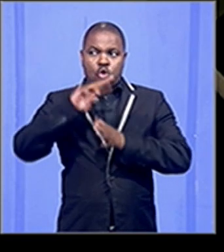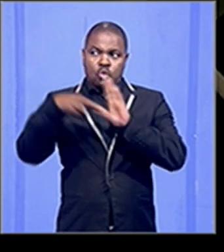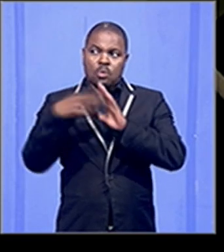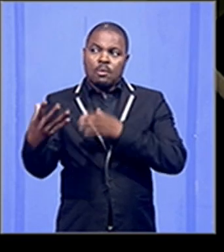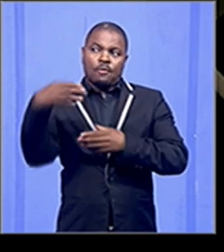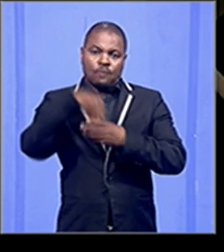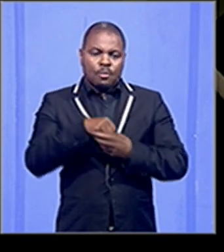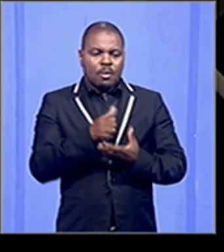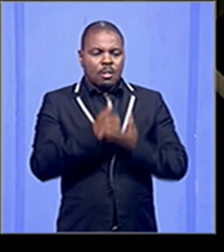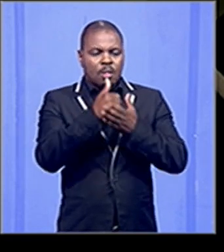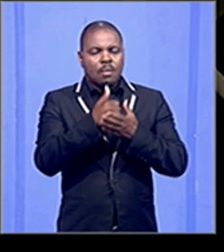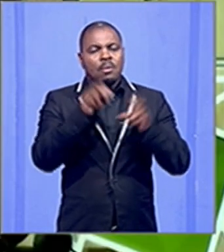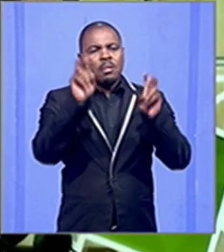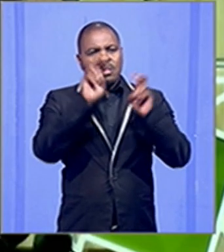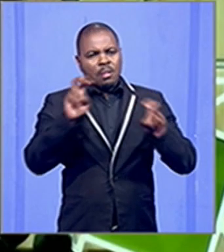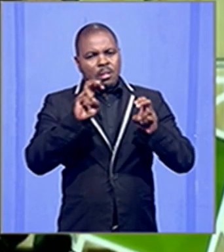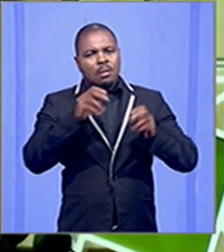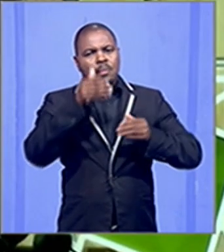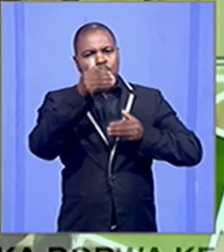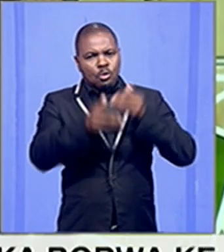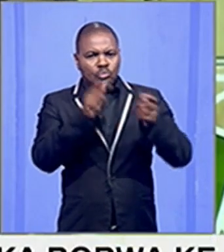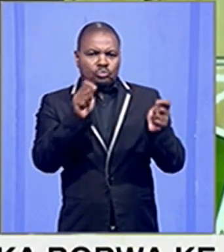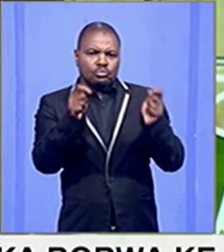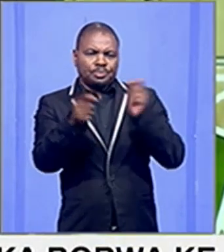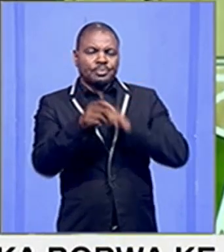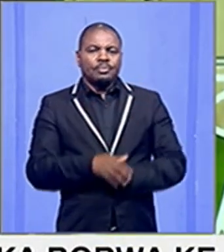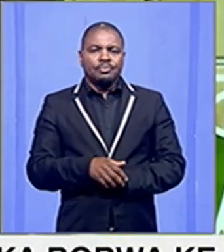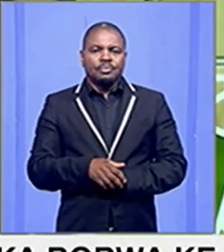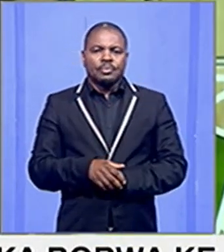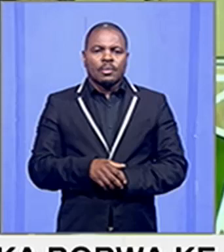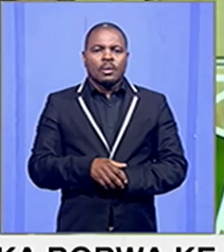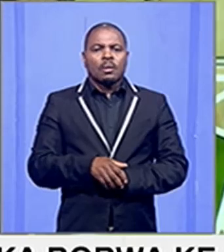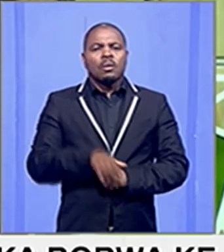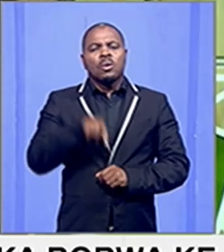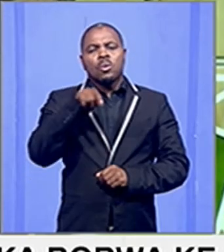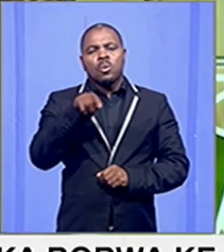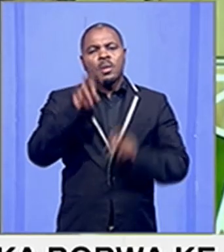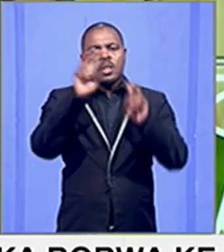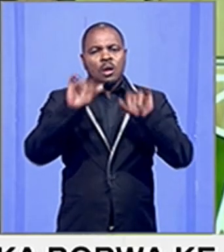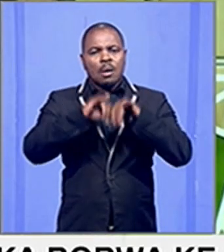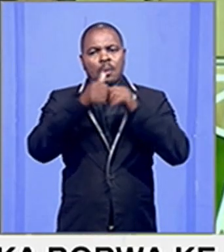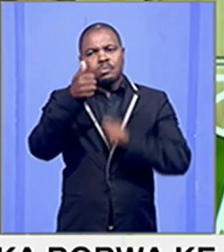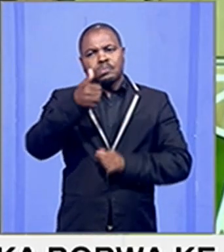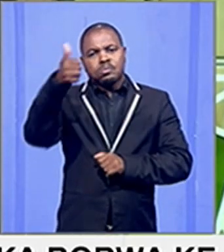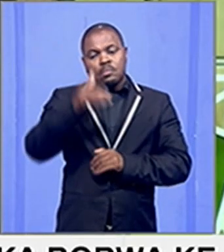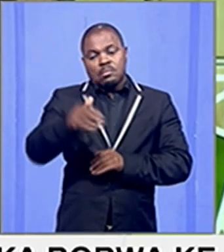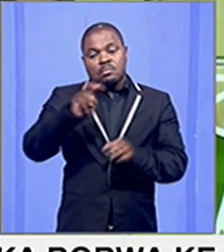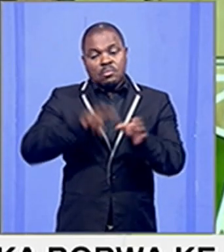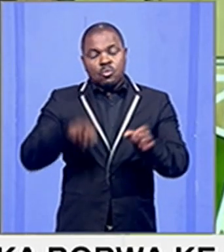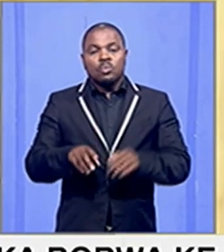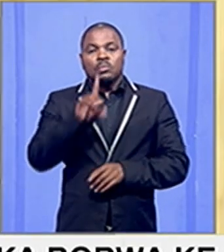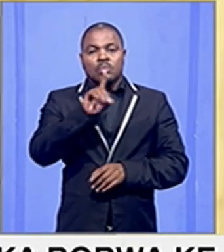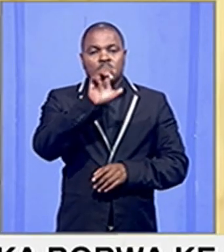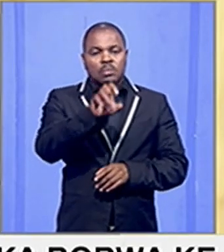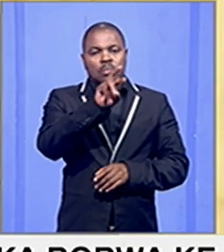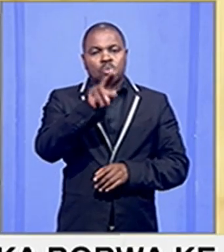this energy transition. Ka ho leleng, mohlanga e moholo wa phethahatso ya rarolla marapo a Eskom Andrew Dirada, o ya dumela